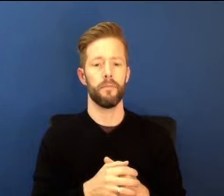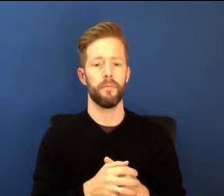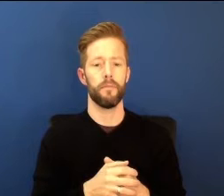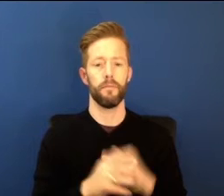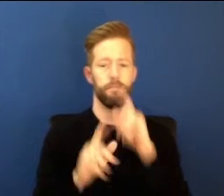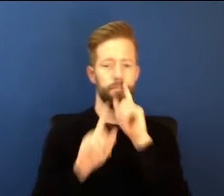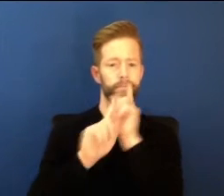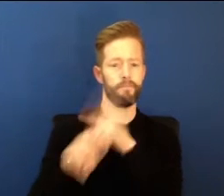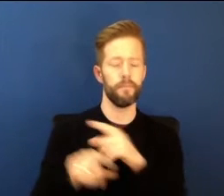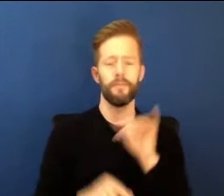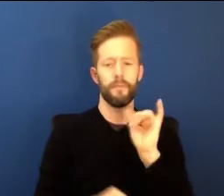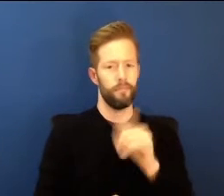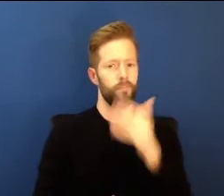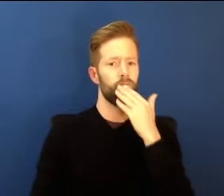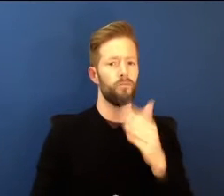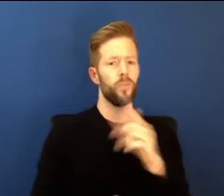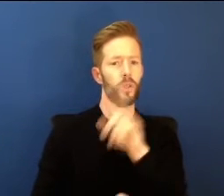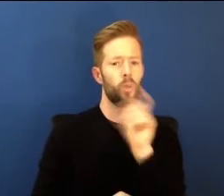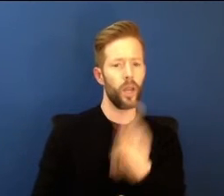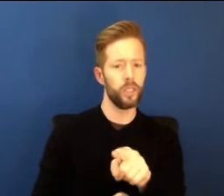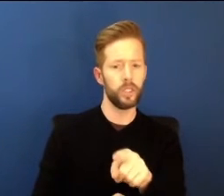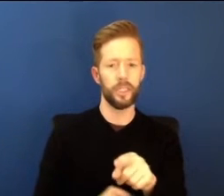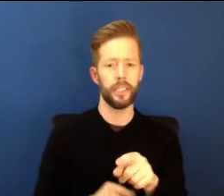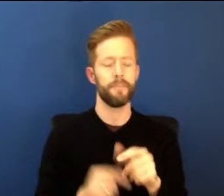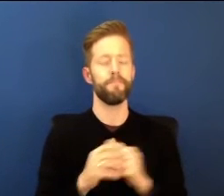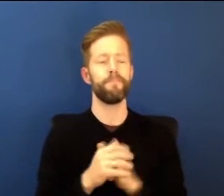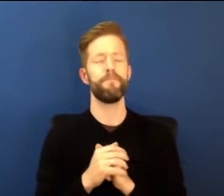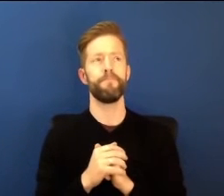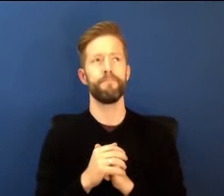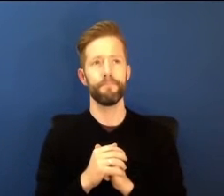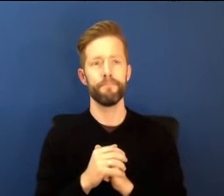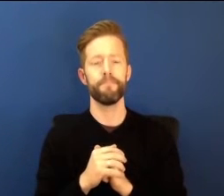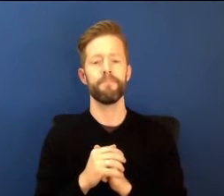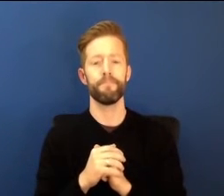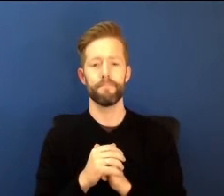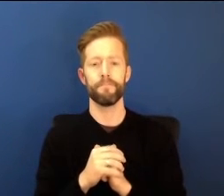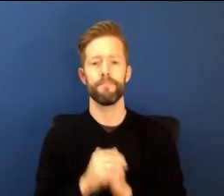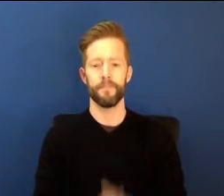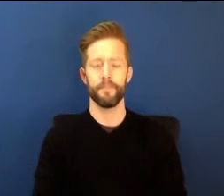So that's a good question. I